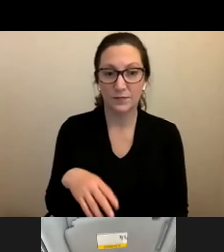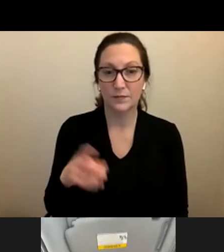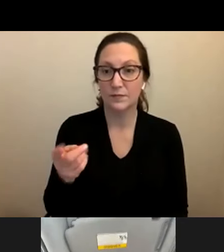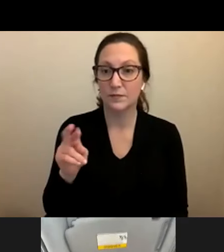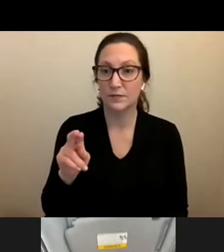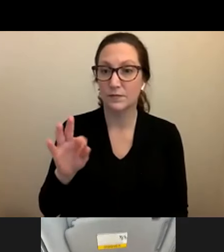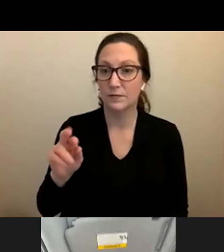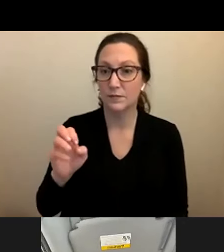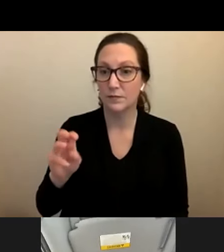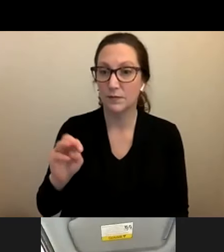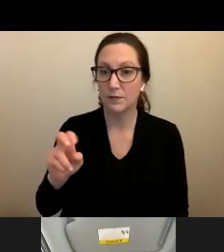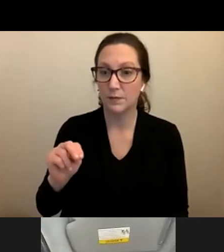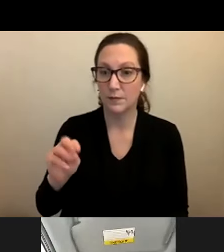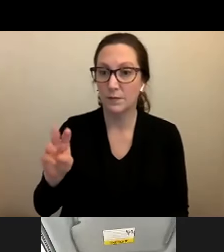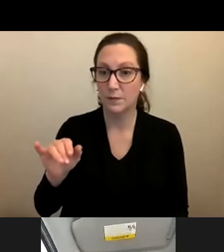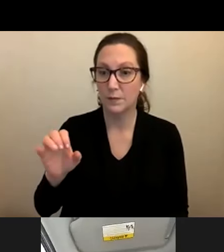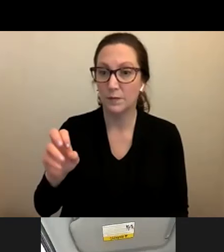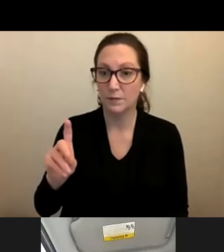Prima Wisdom,